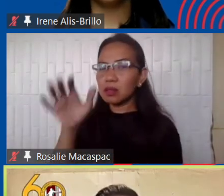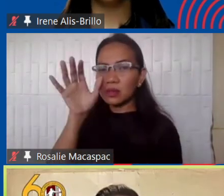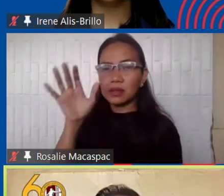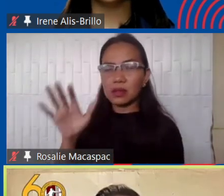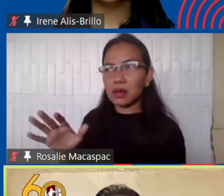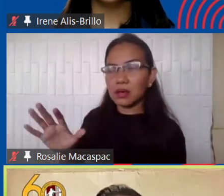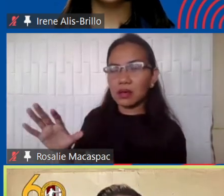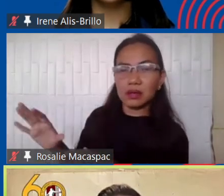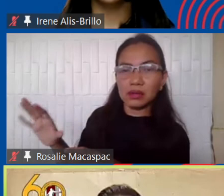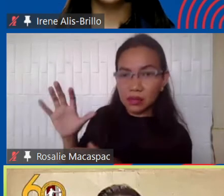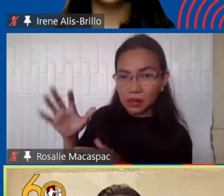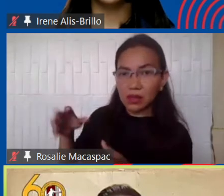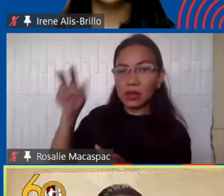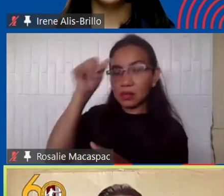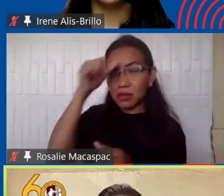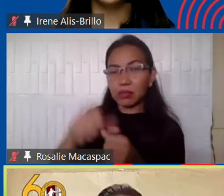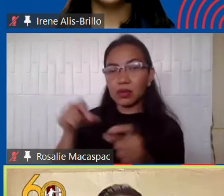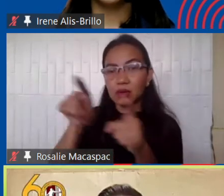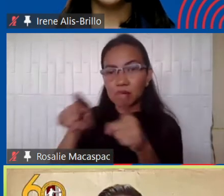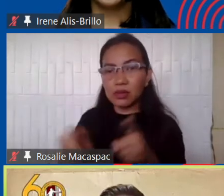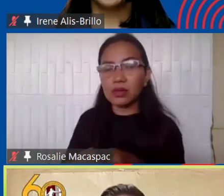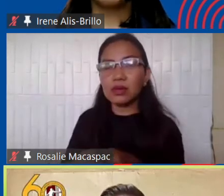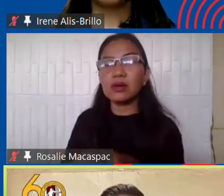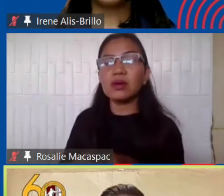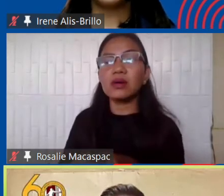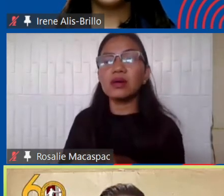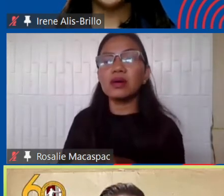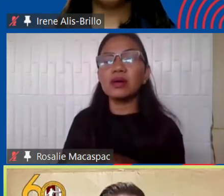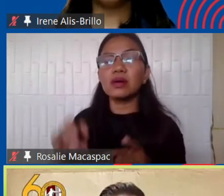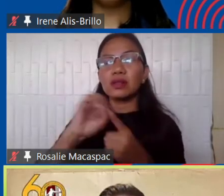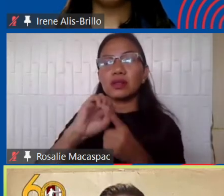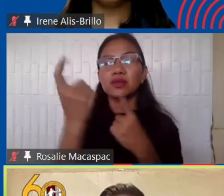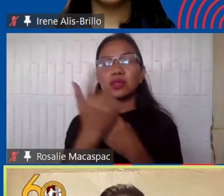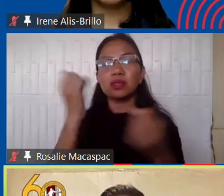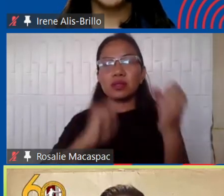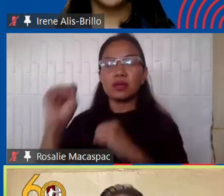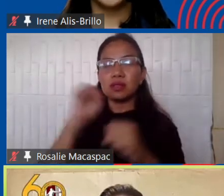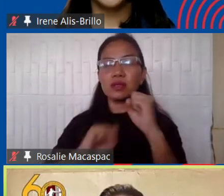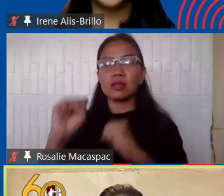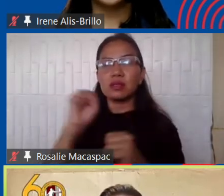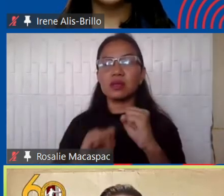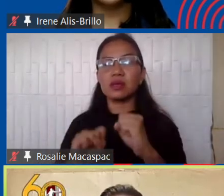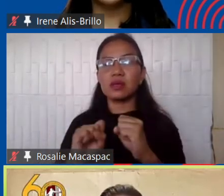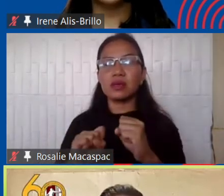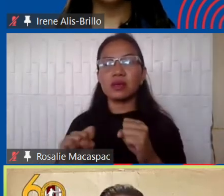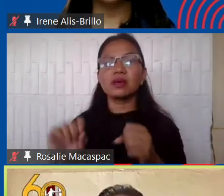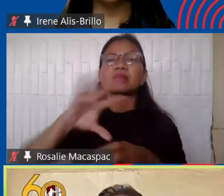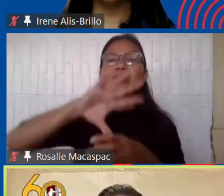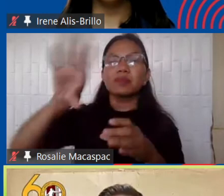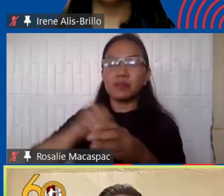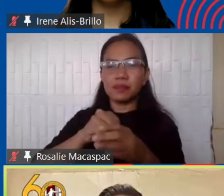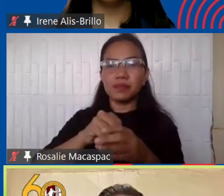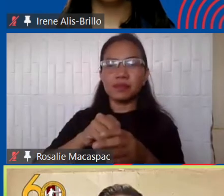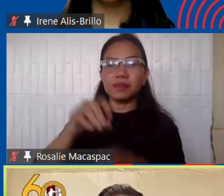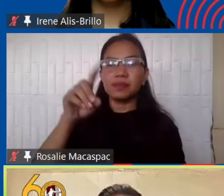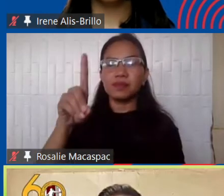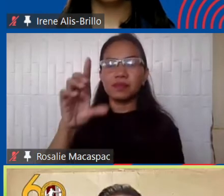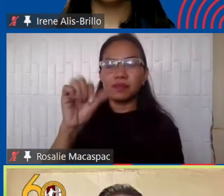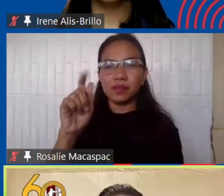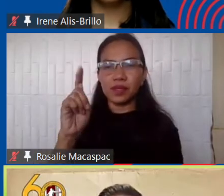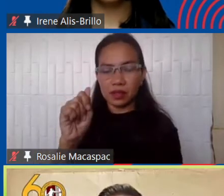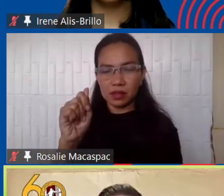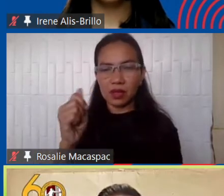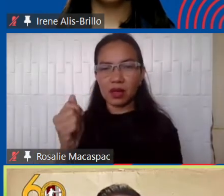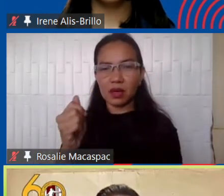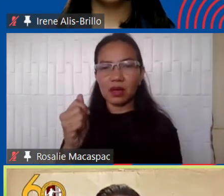as well. For example, arts and humanities and social sciences are also beginning to be data incentive with the rise